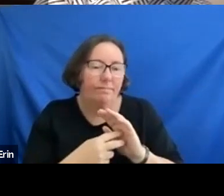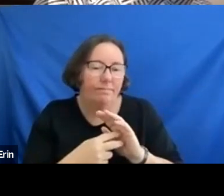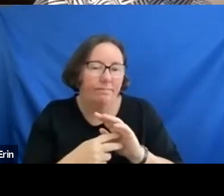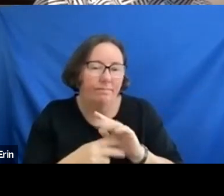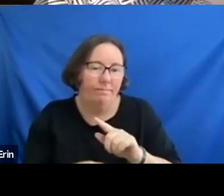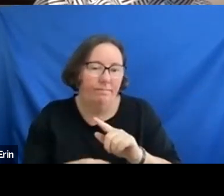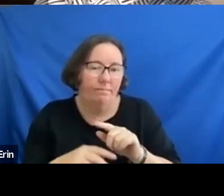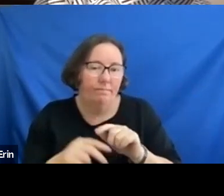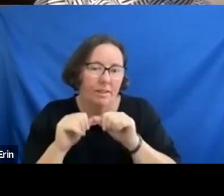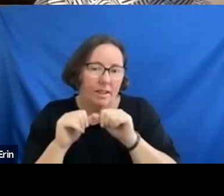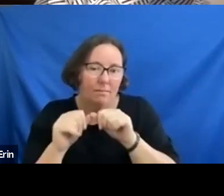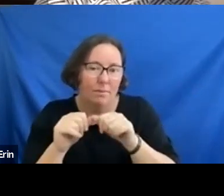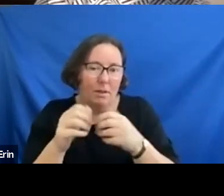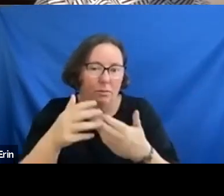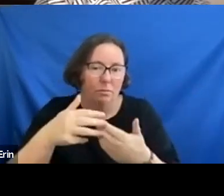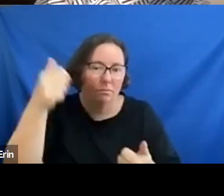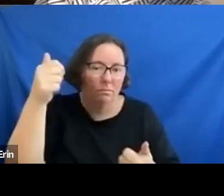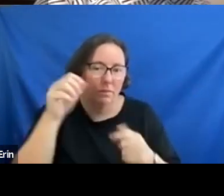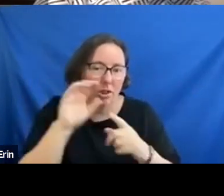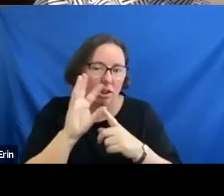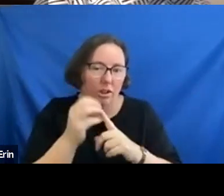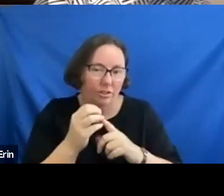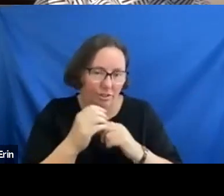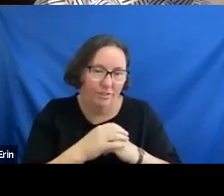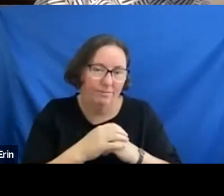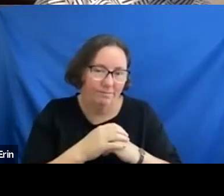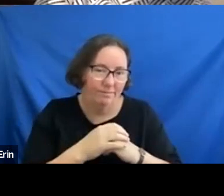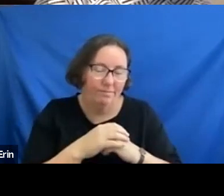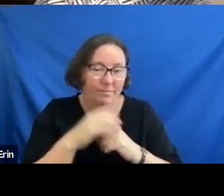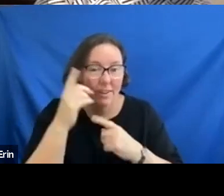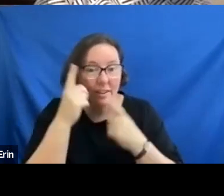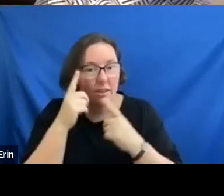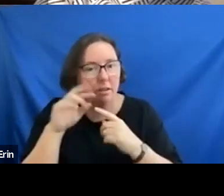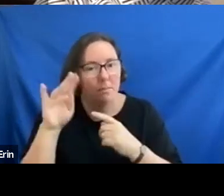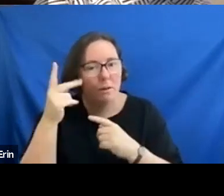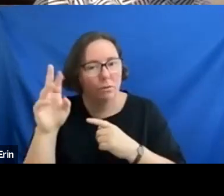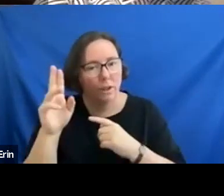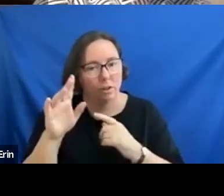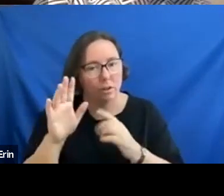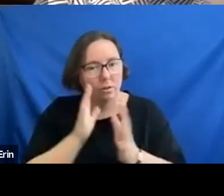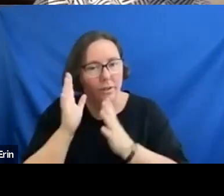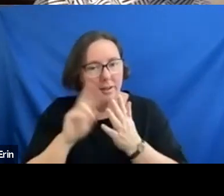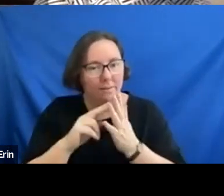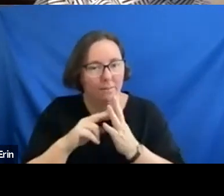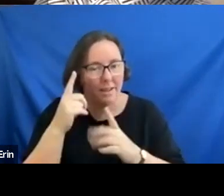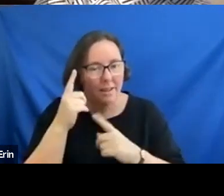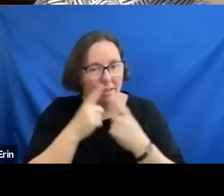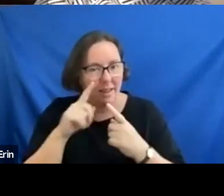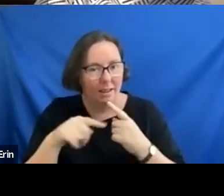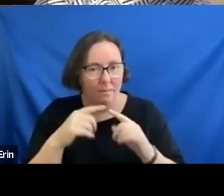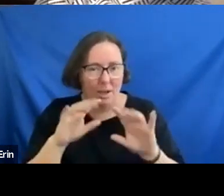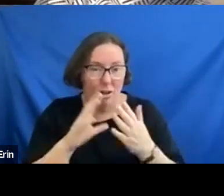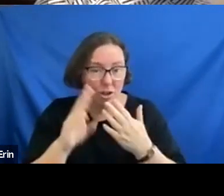the perpetuation of a culture where when they think rigor, they're not thinking